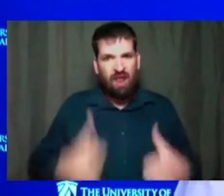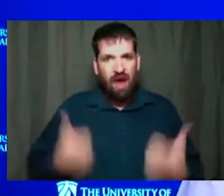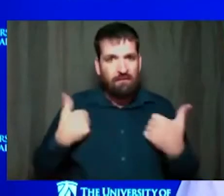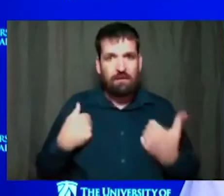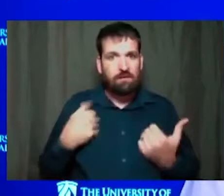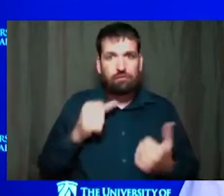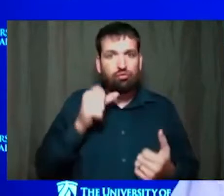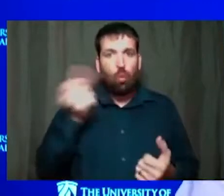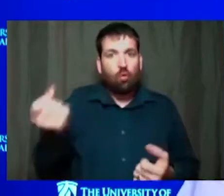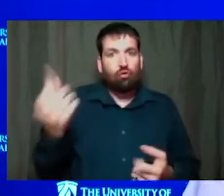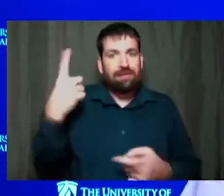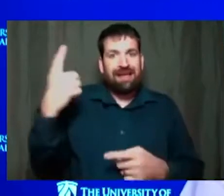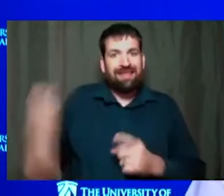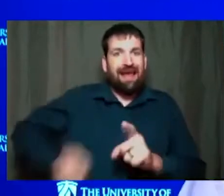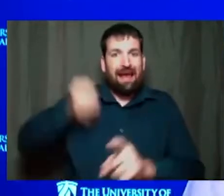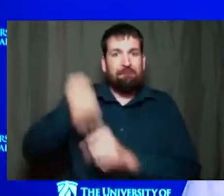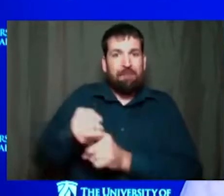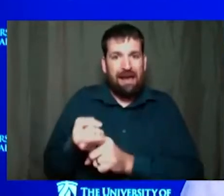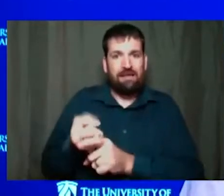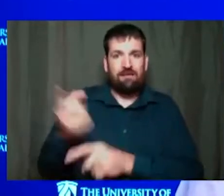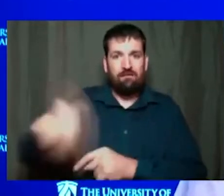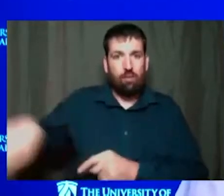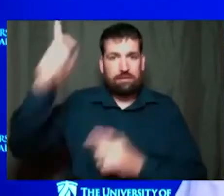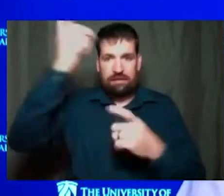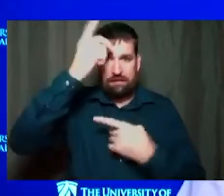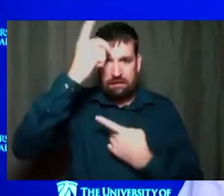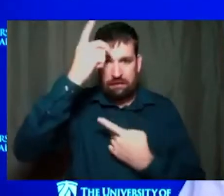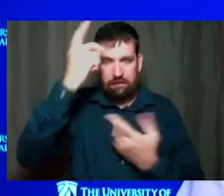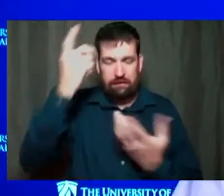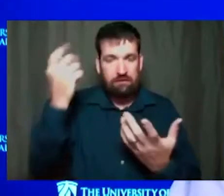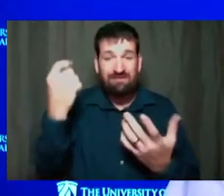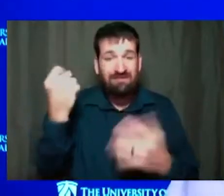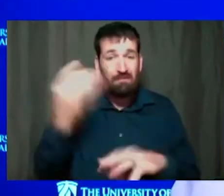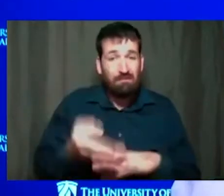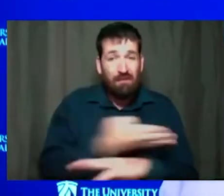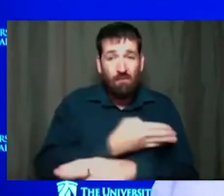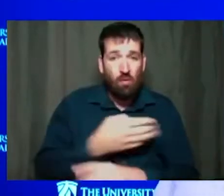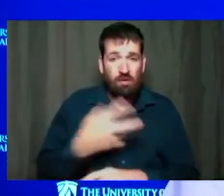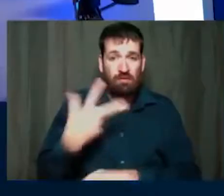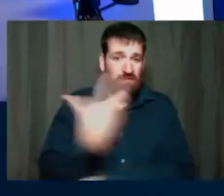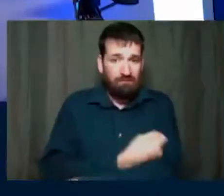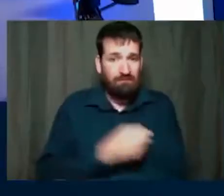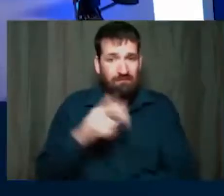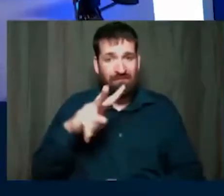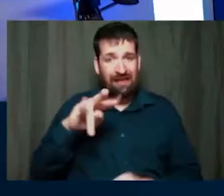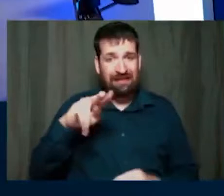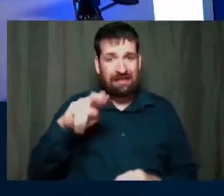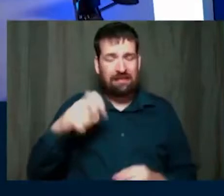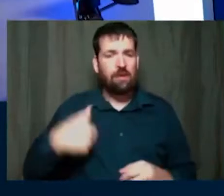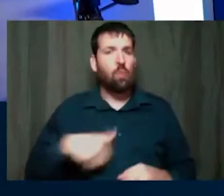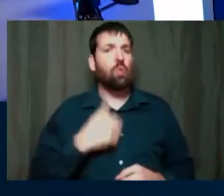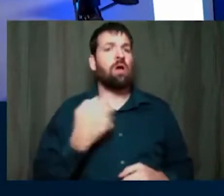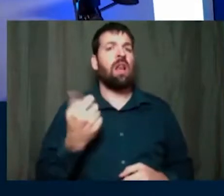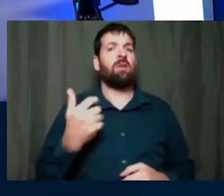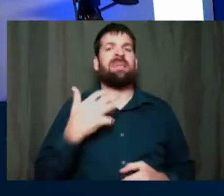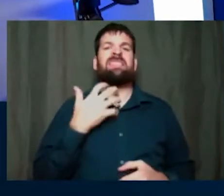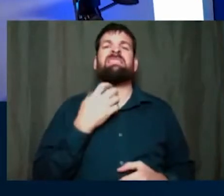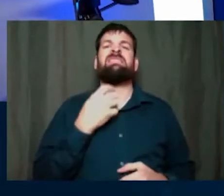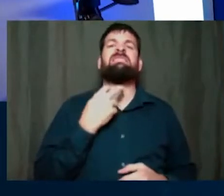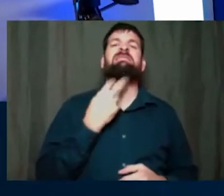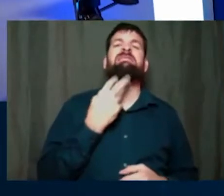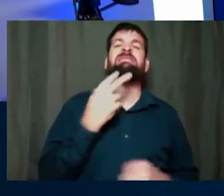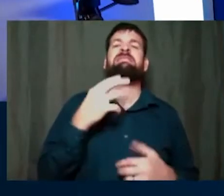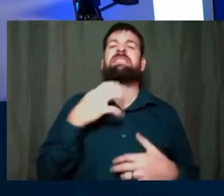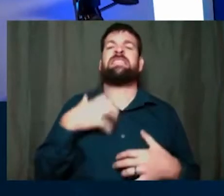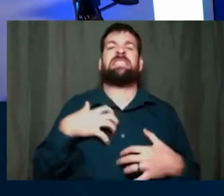those diseases had before the vaccines. And Josh, you might notice we're a little hoarse. I think I may have acted like I was a